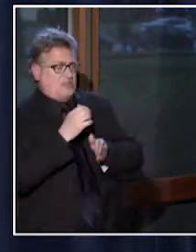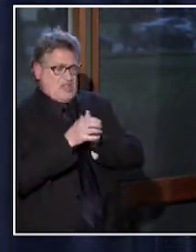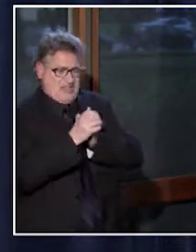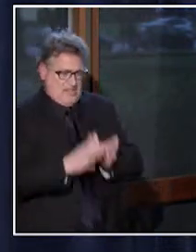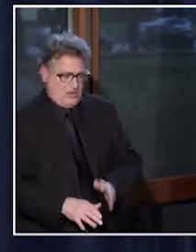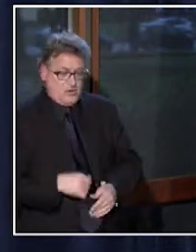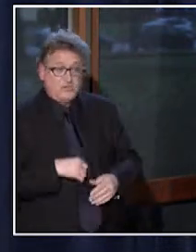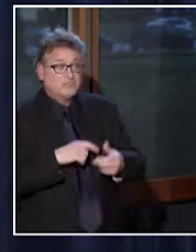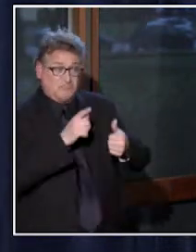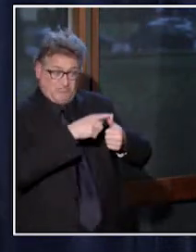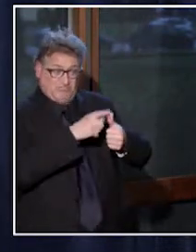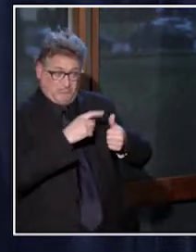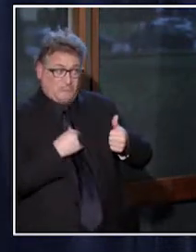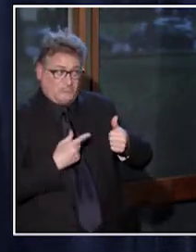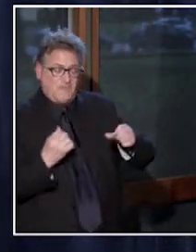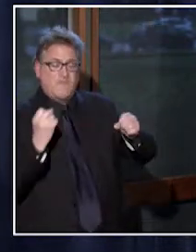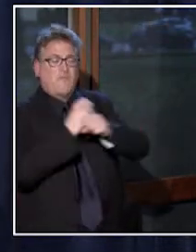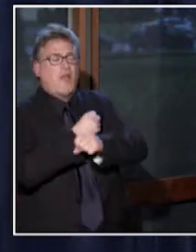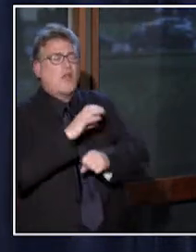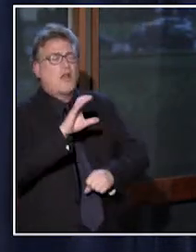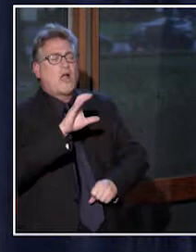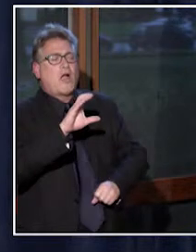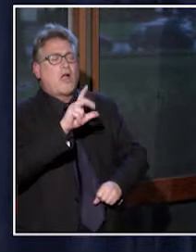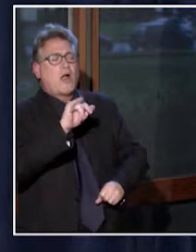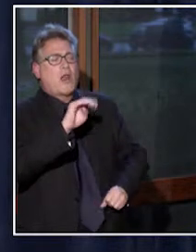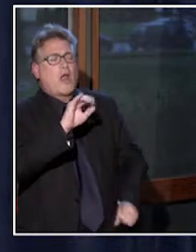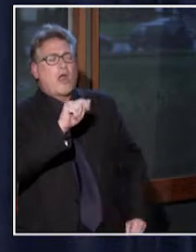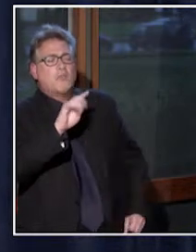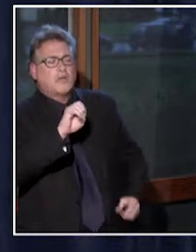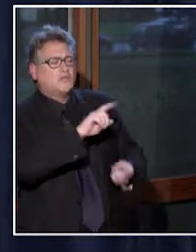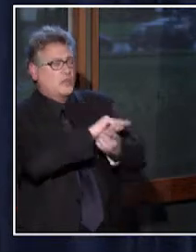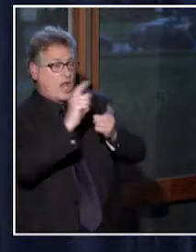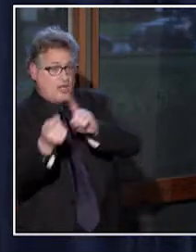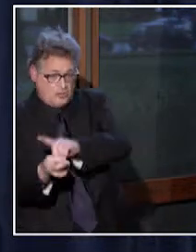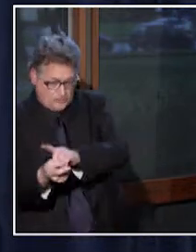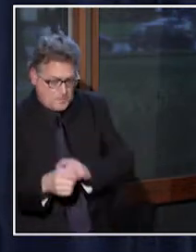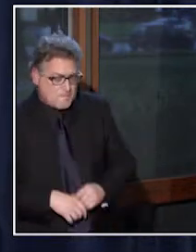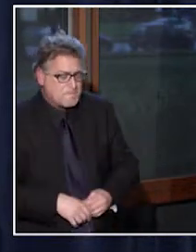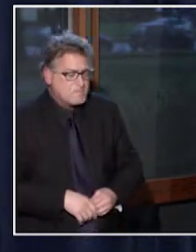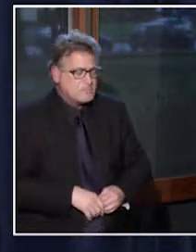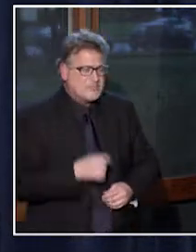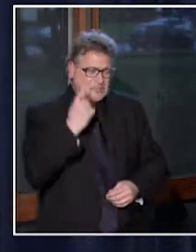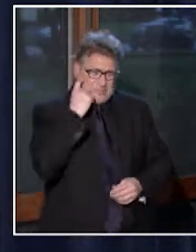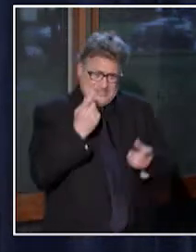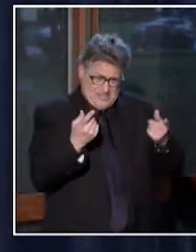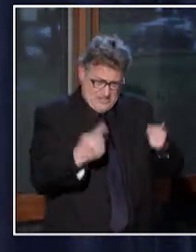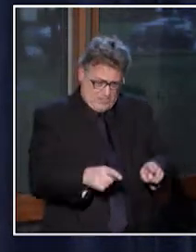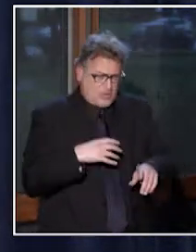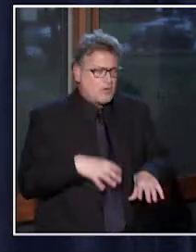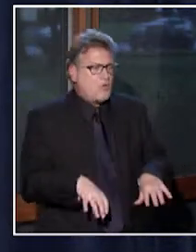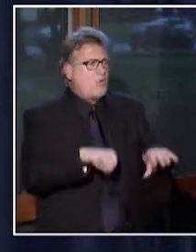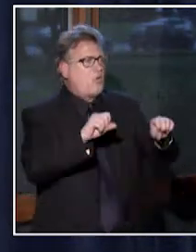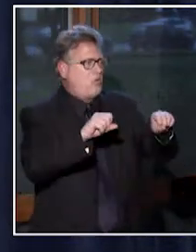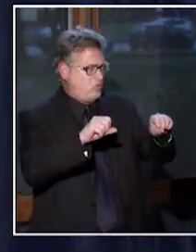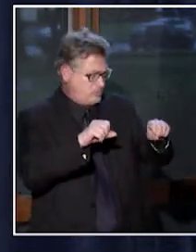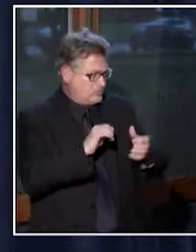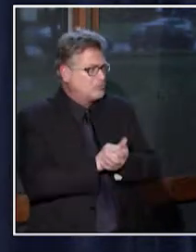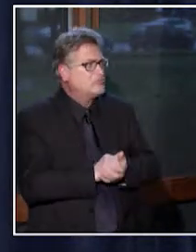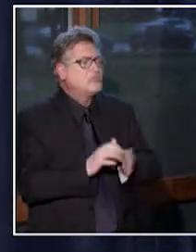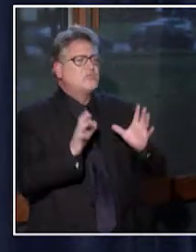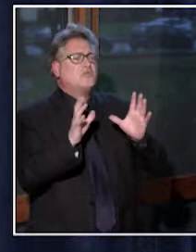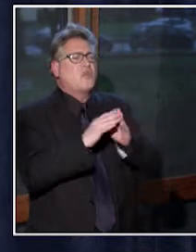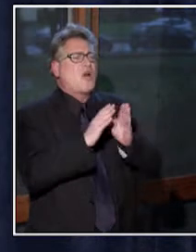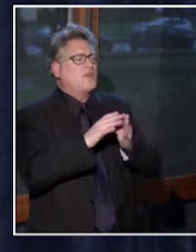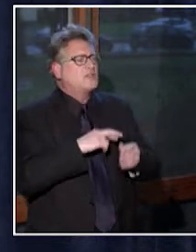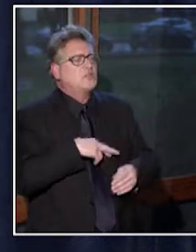climate change. I recently had the opportunity to hold a press conference in Chicago with